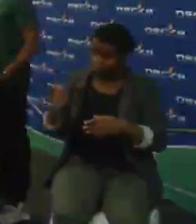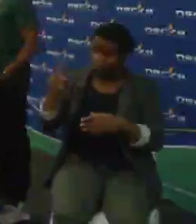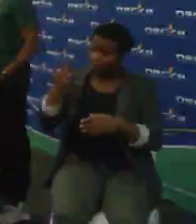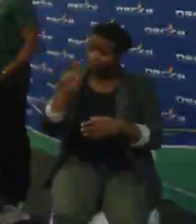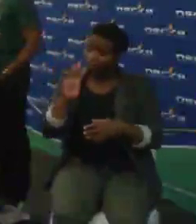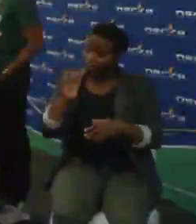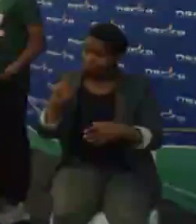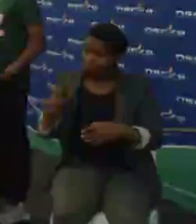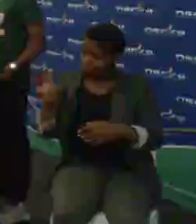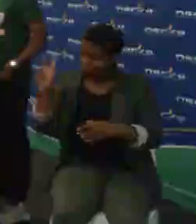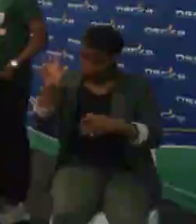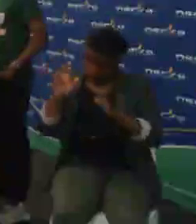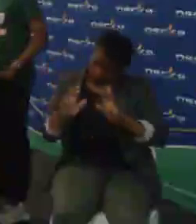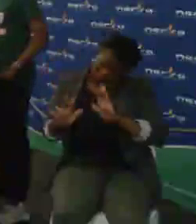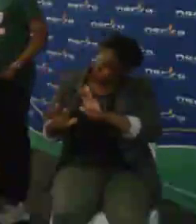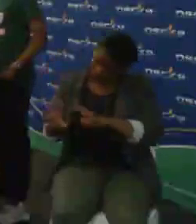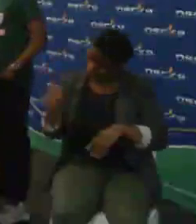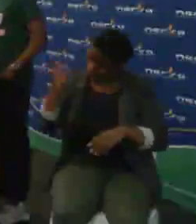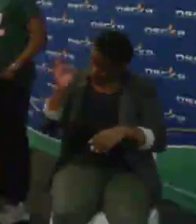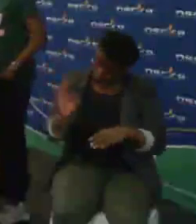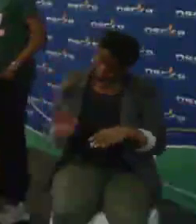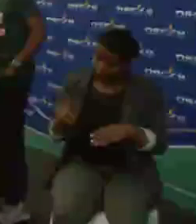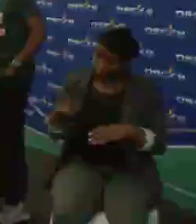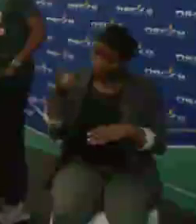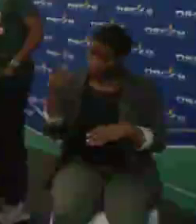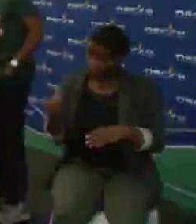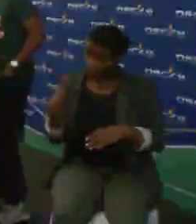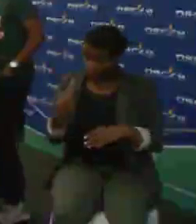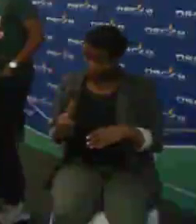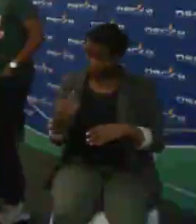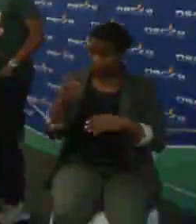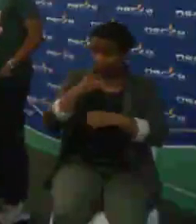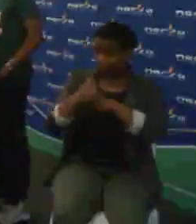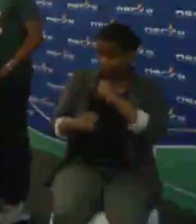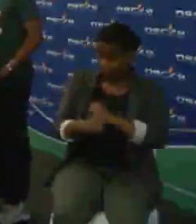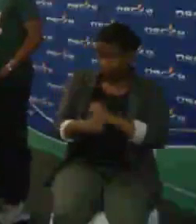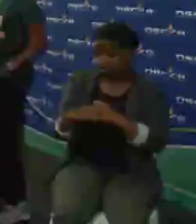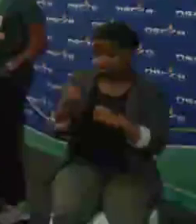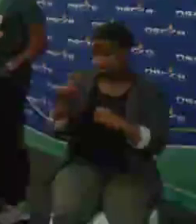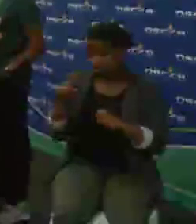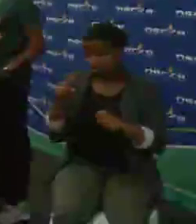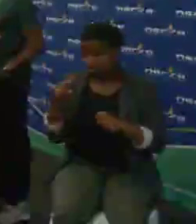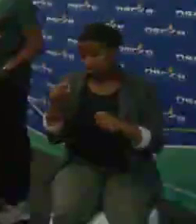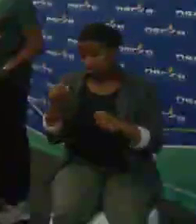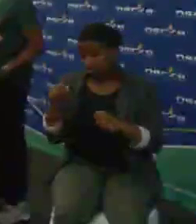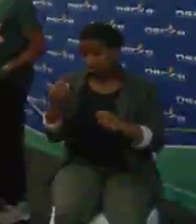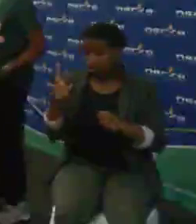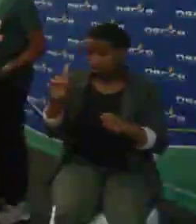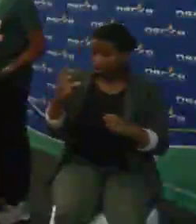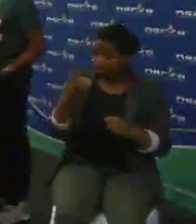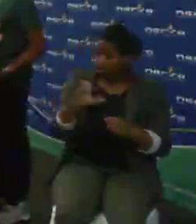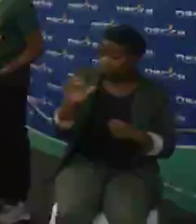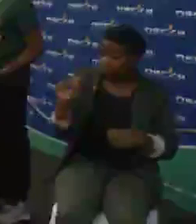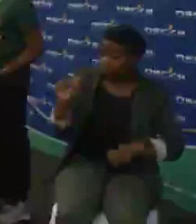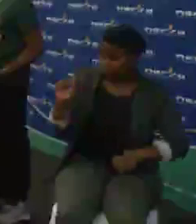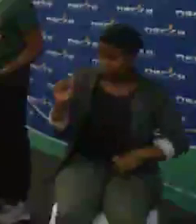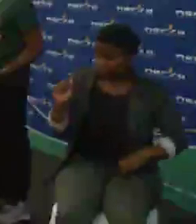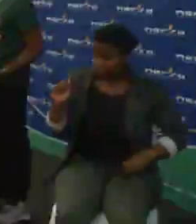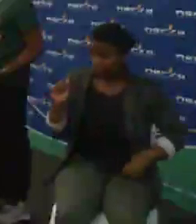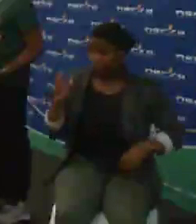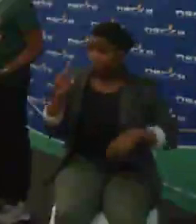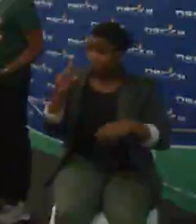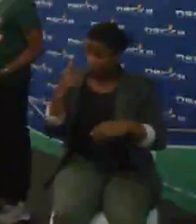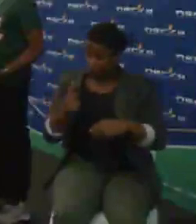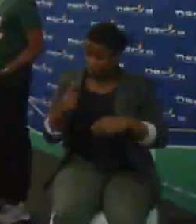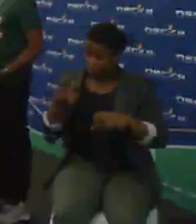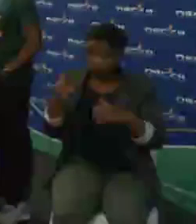one point in time, but then as well, we had a 1 year increase with an RCA, and particularly with this one, which